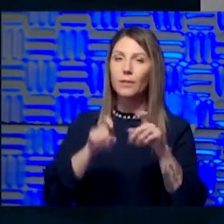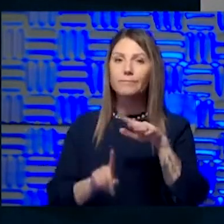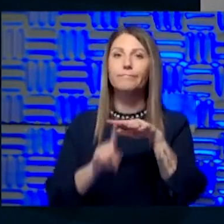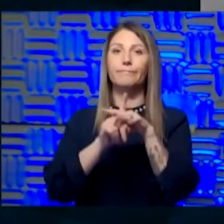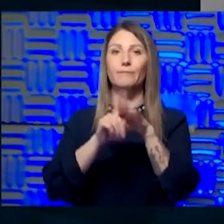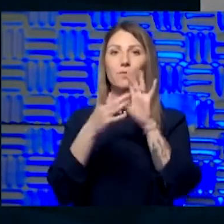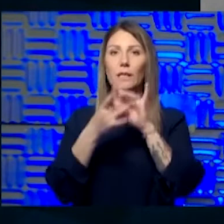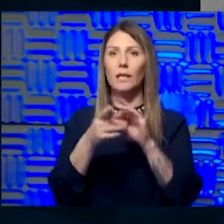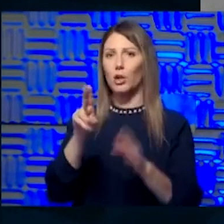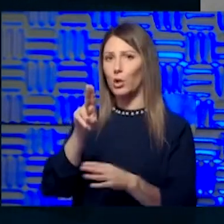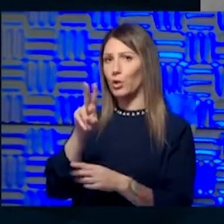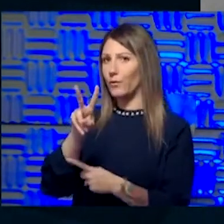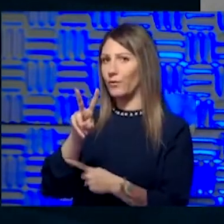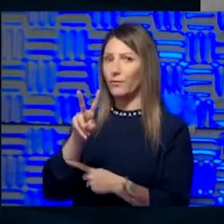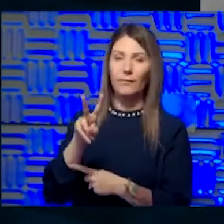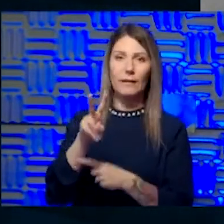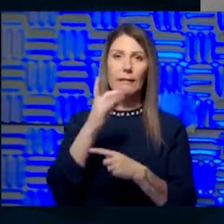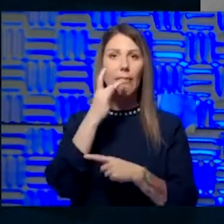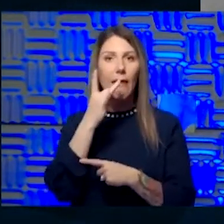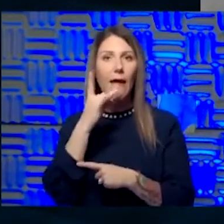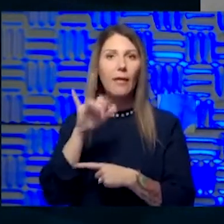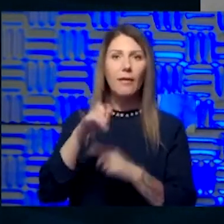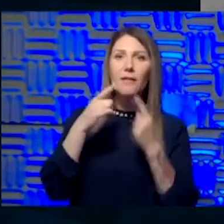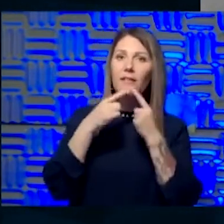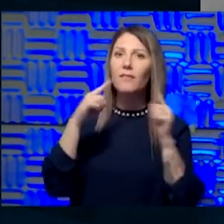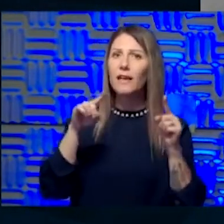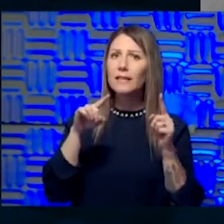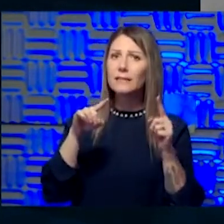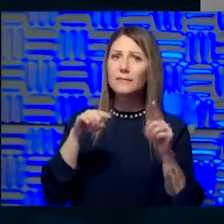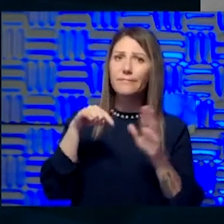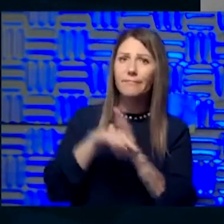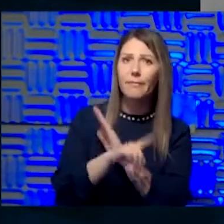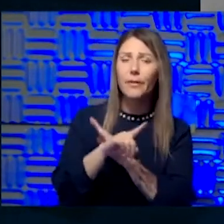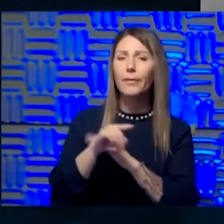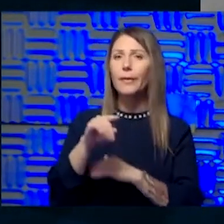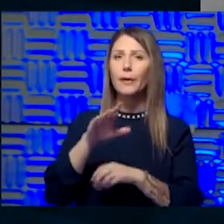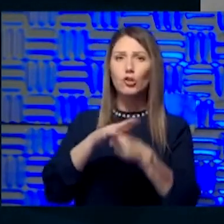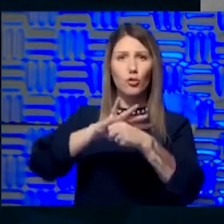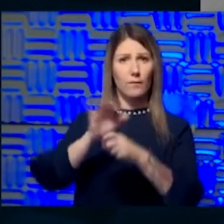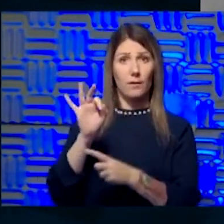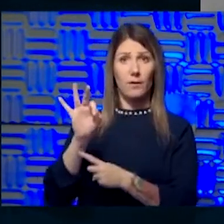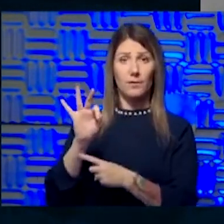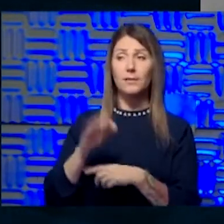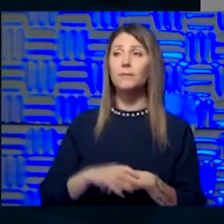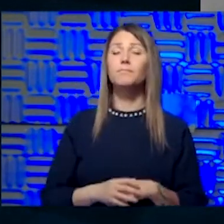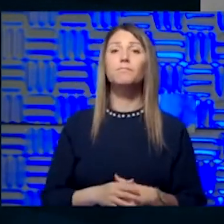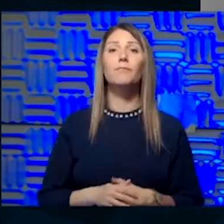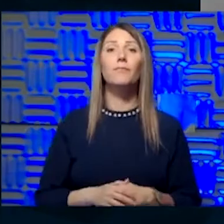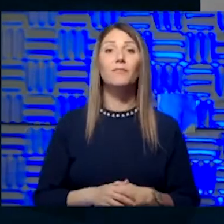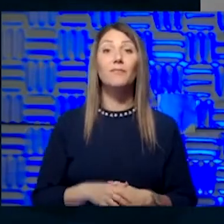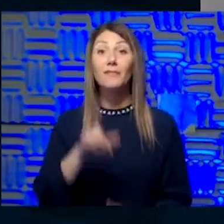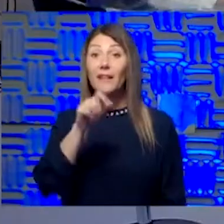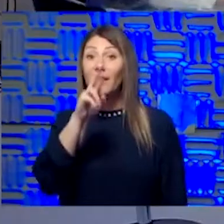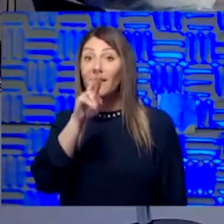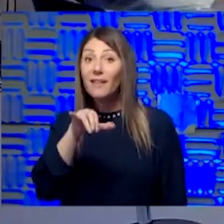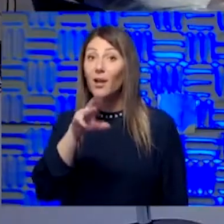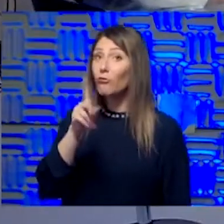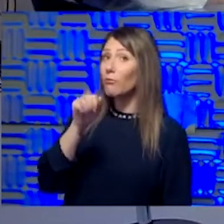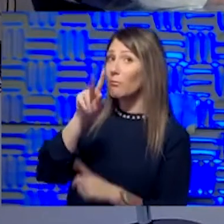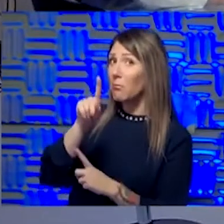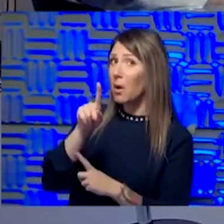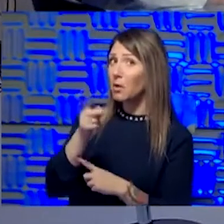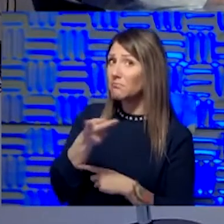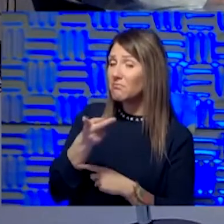lighting. Is it effective in killing COVID-19? Larry and Mark, are you all using UV light